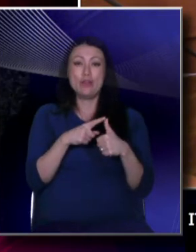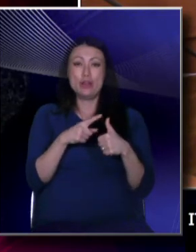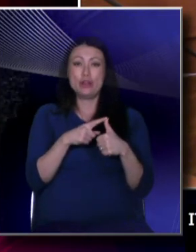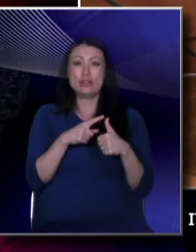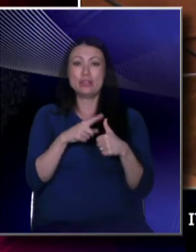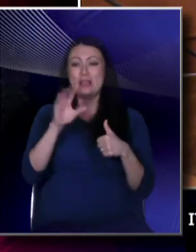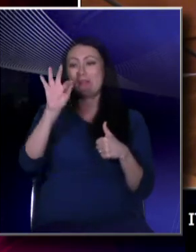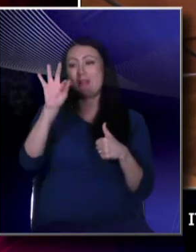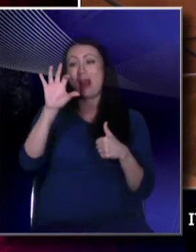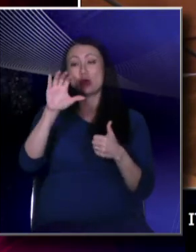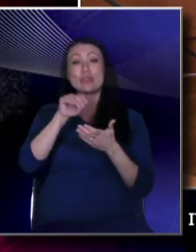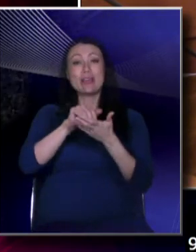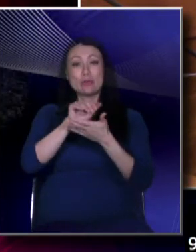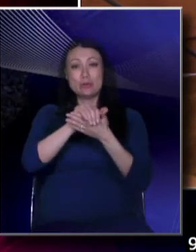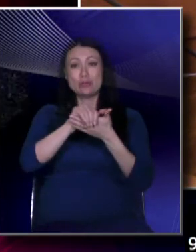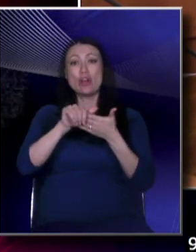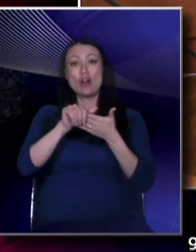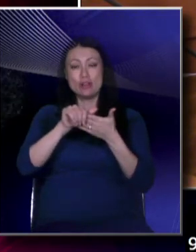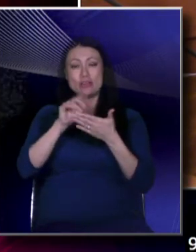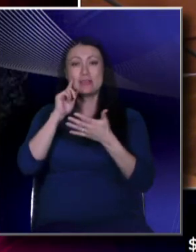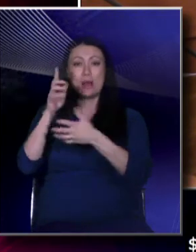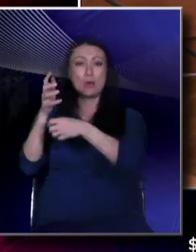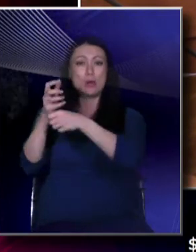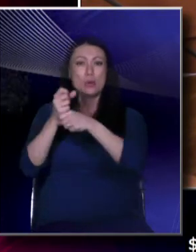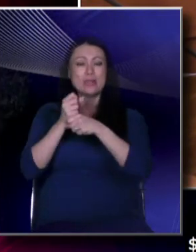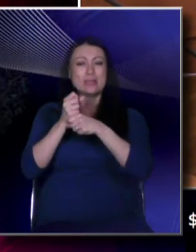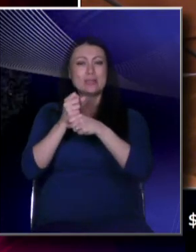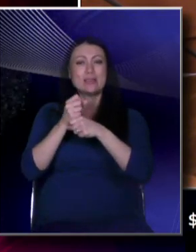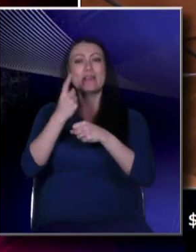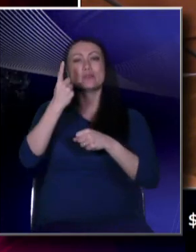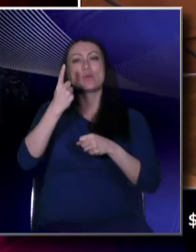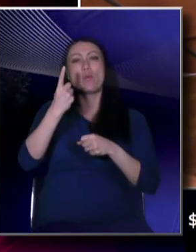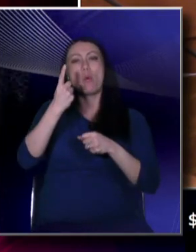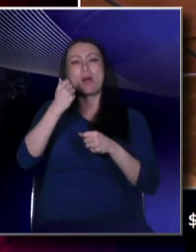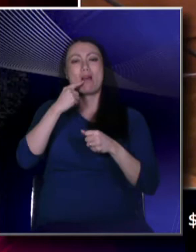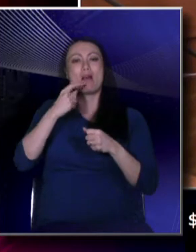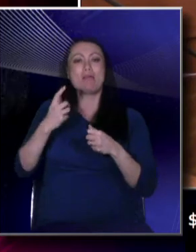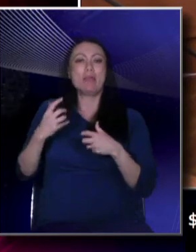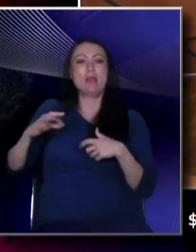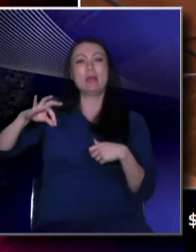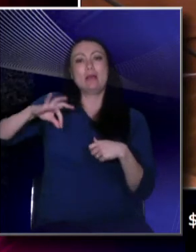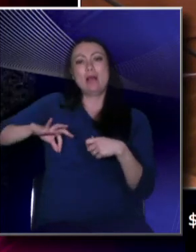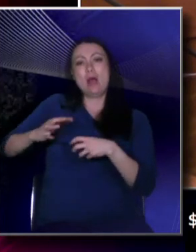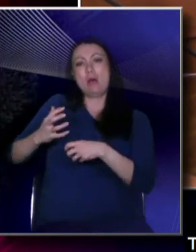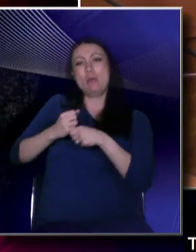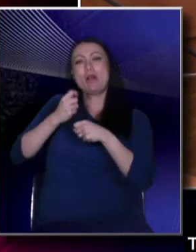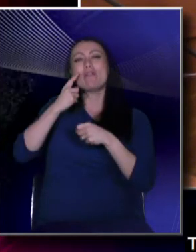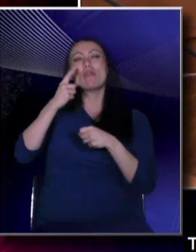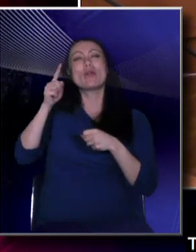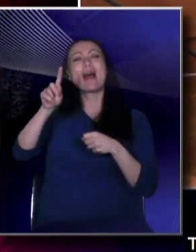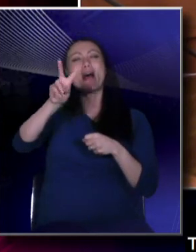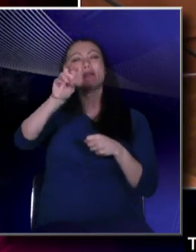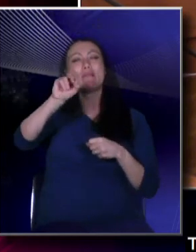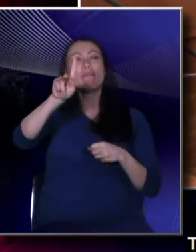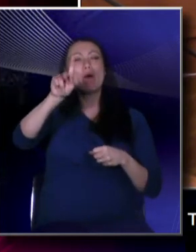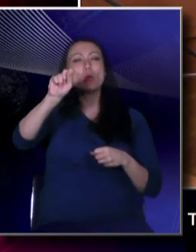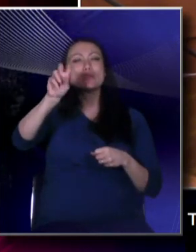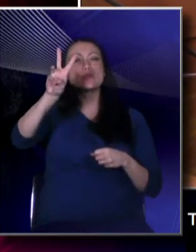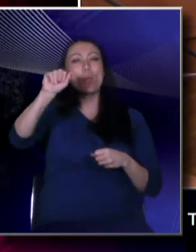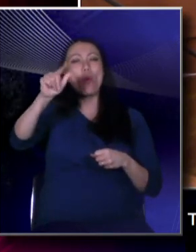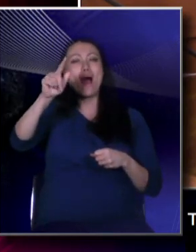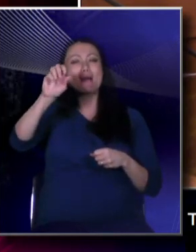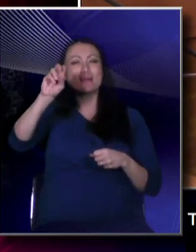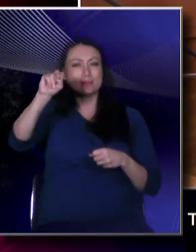the $900,000 that we received as one of the beneficiaries of the state's Volkswagen settlement, and of